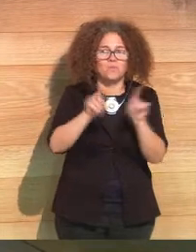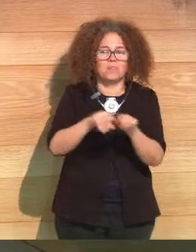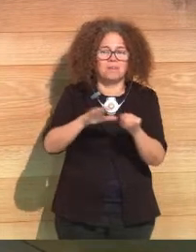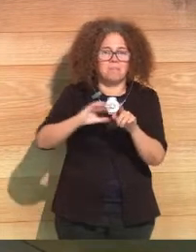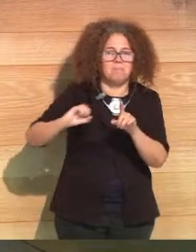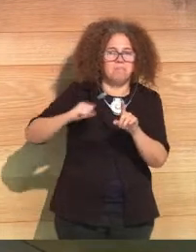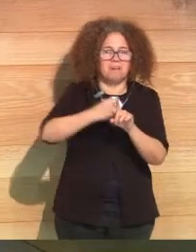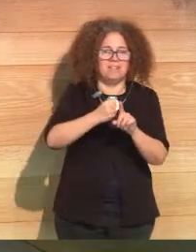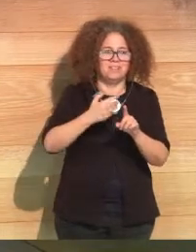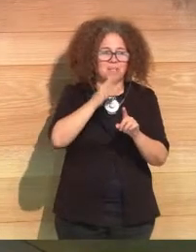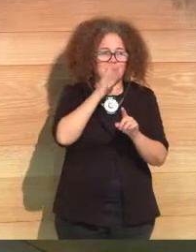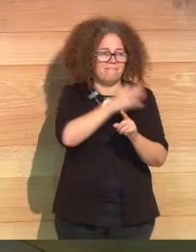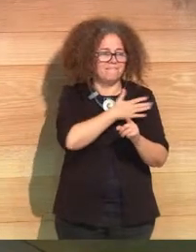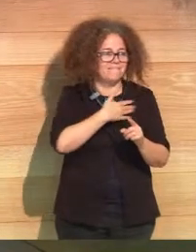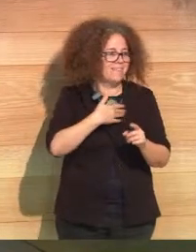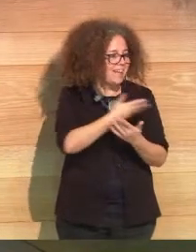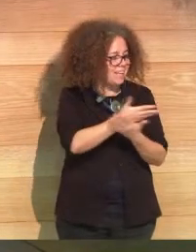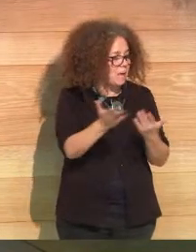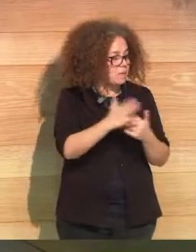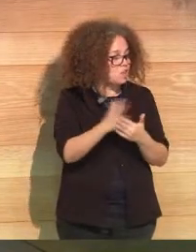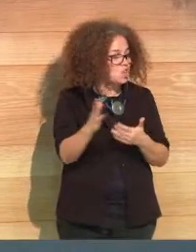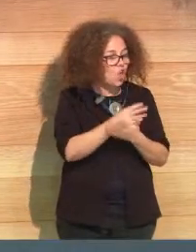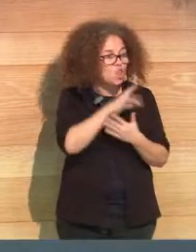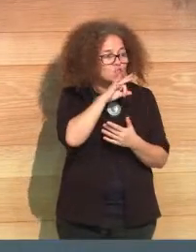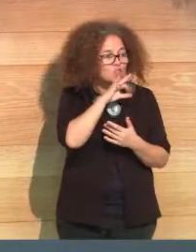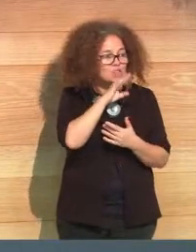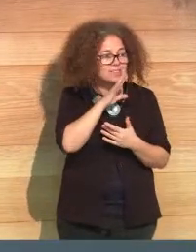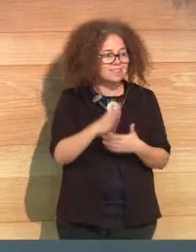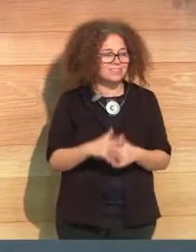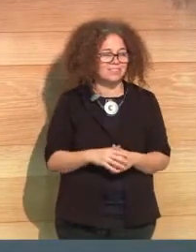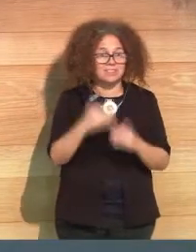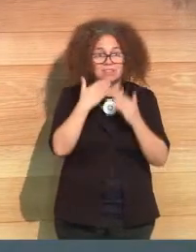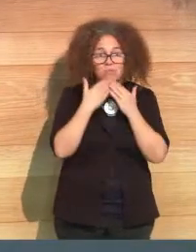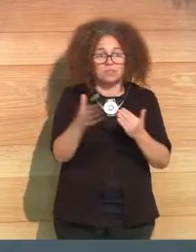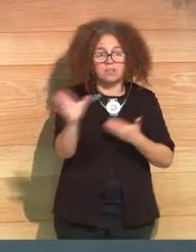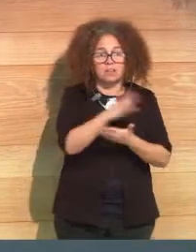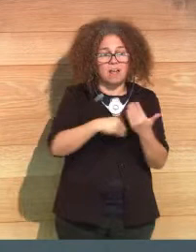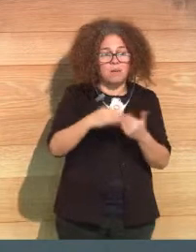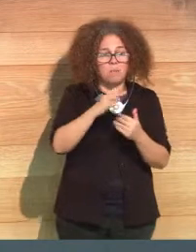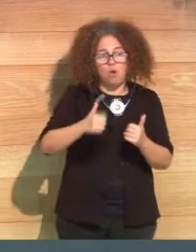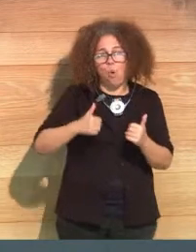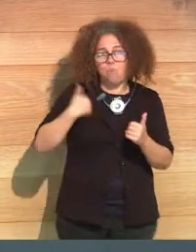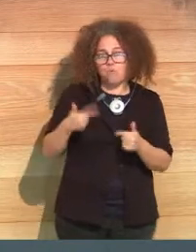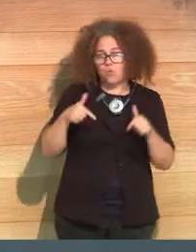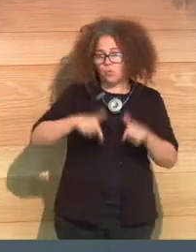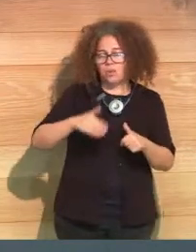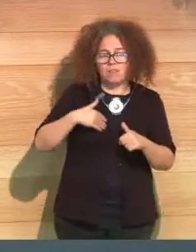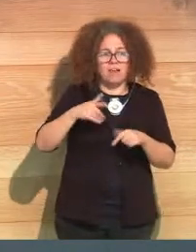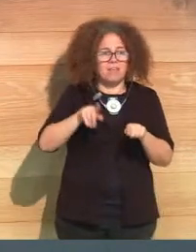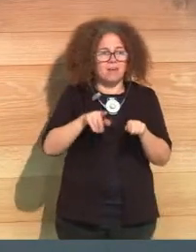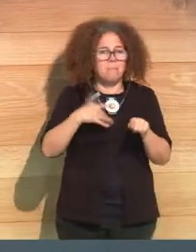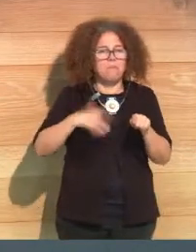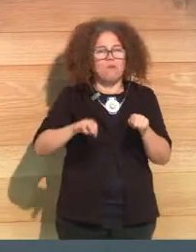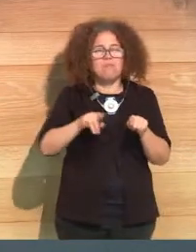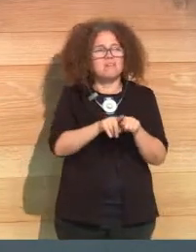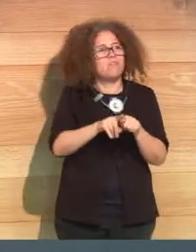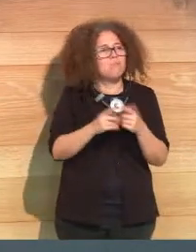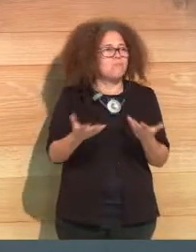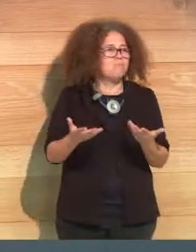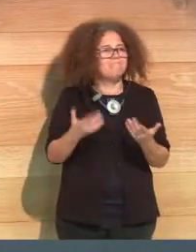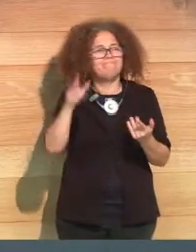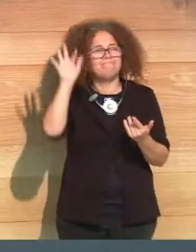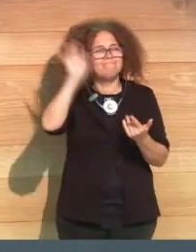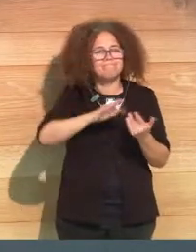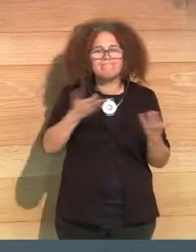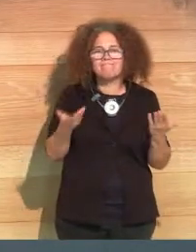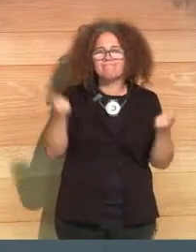happy about that final piece. But yeah, thank you for giving us the opportunity to close a show with an artwork that isn't really finished.